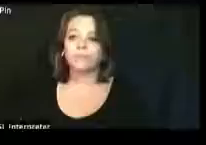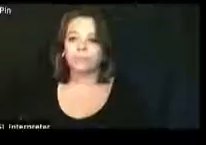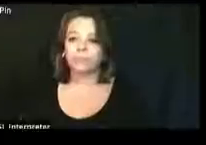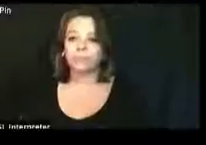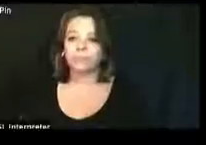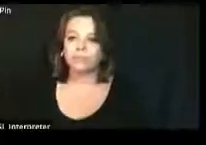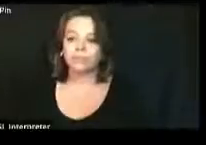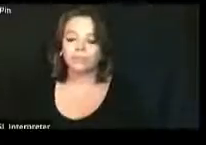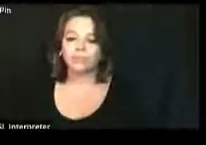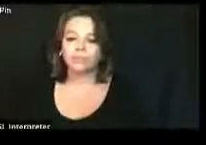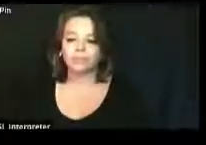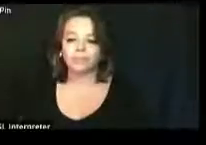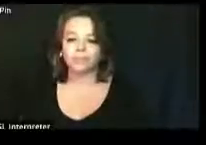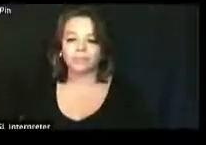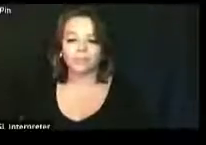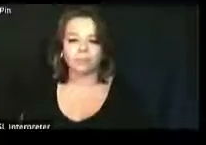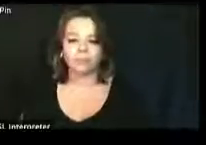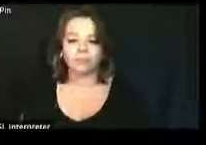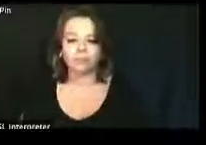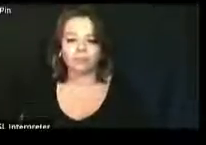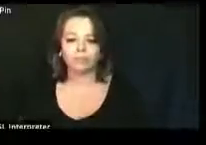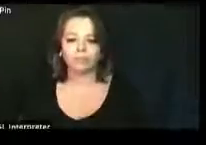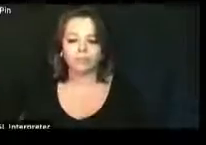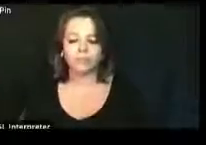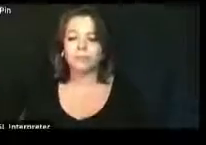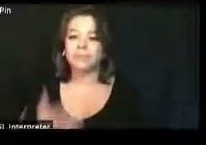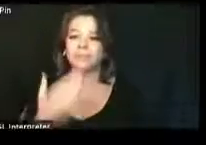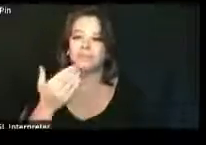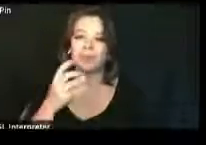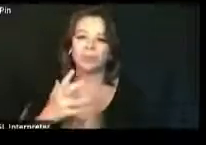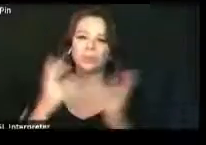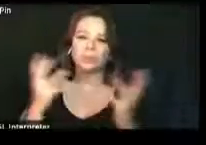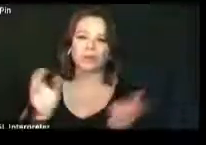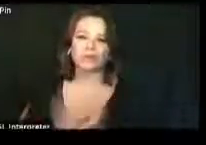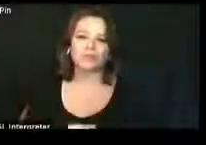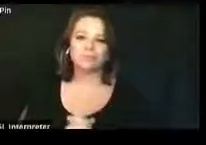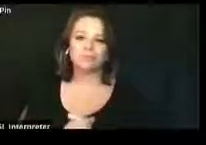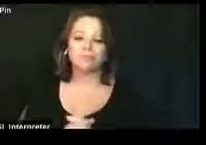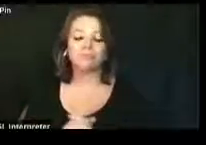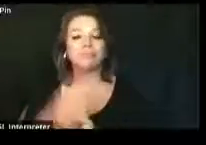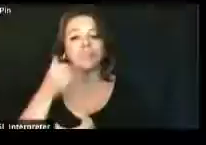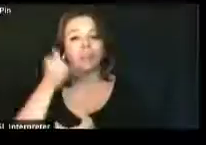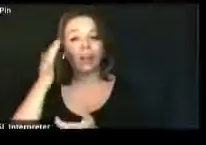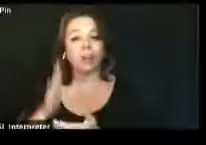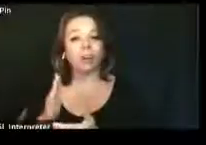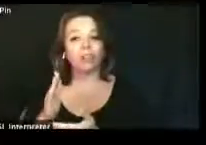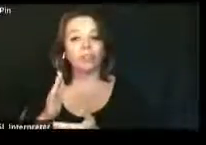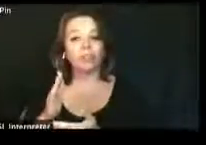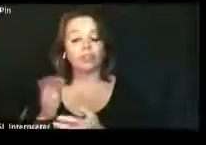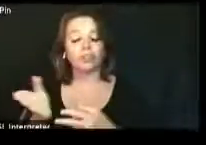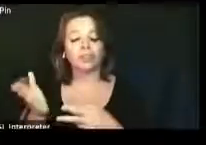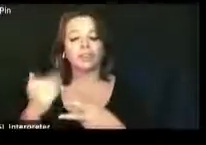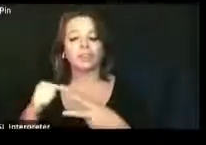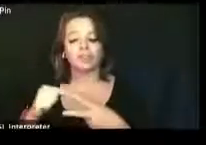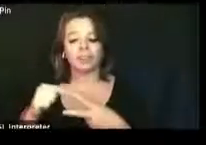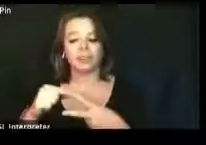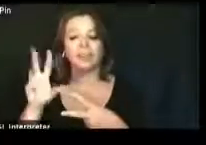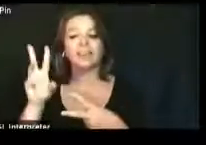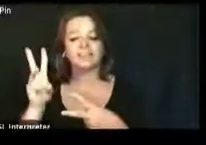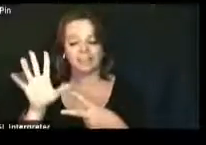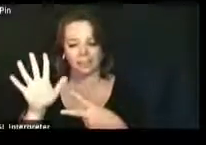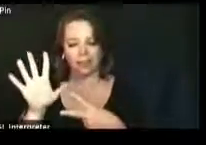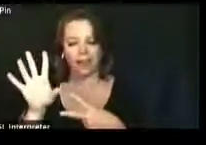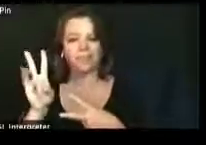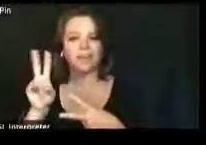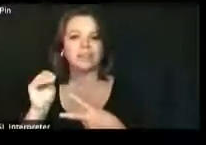Thank you so much. Caller Up next will be caller